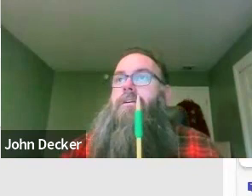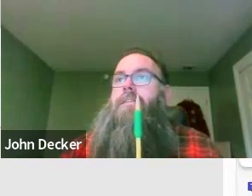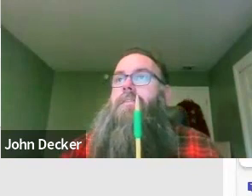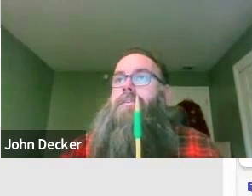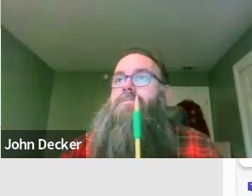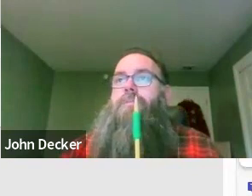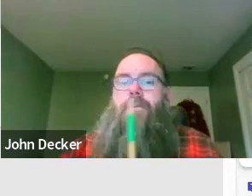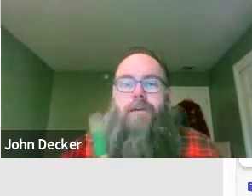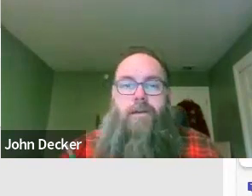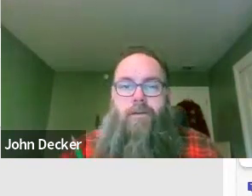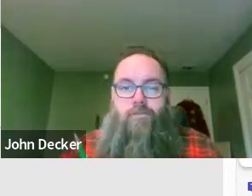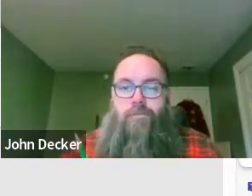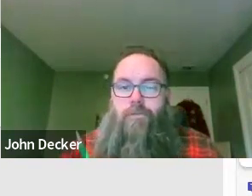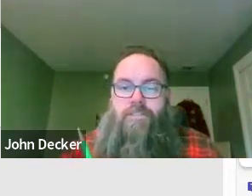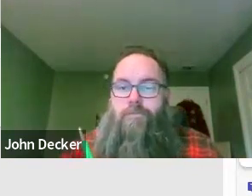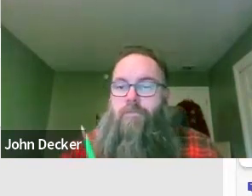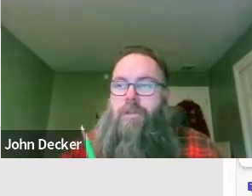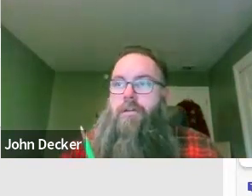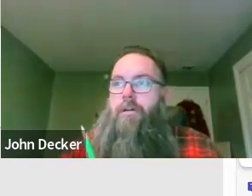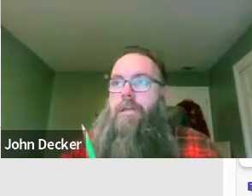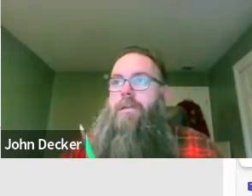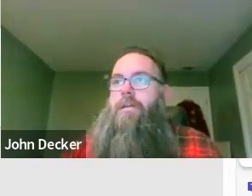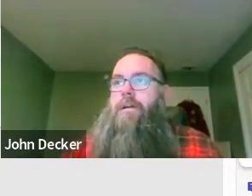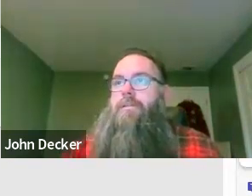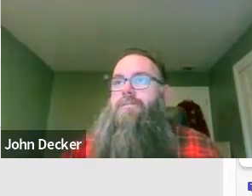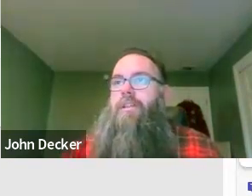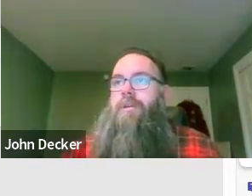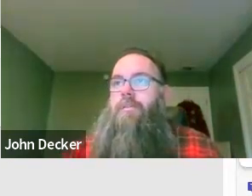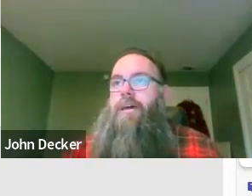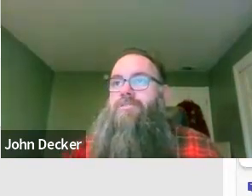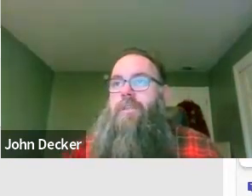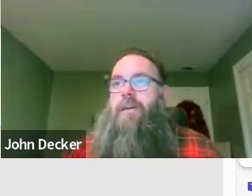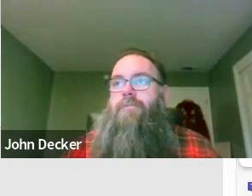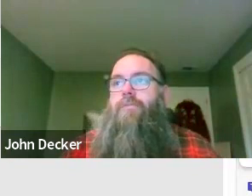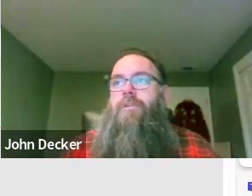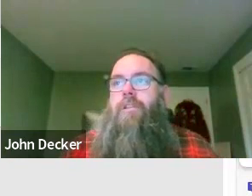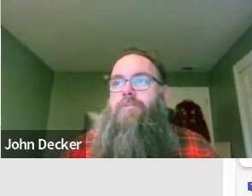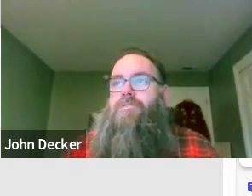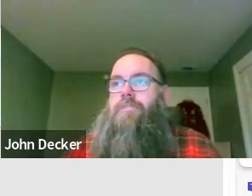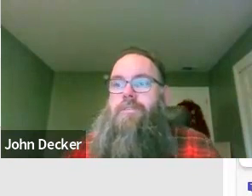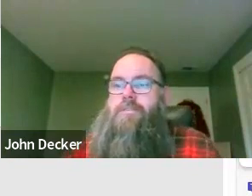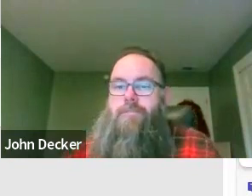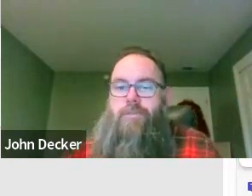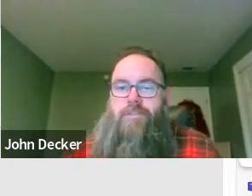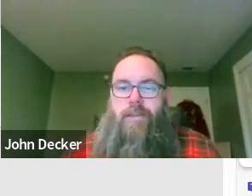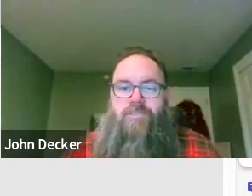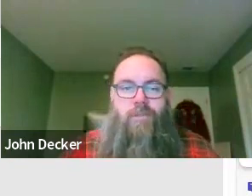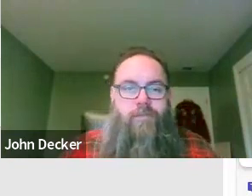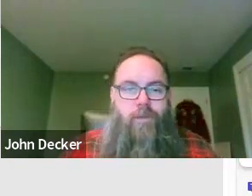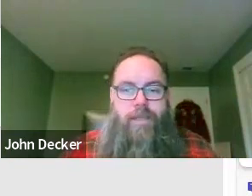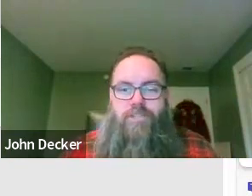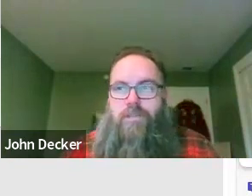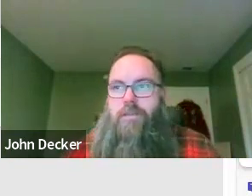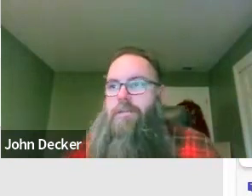names on there, and this will be a group of folks that will be working on developing the master plan for developmental services, similar to the